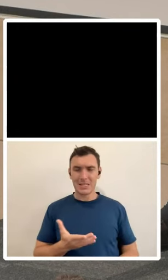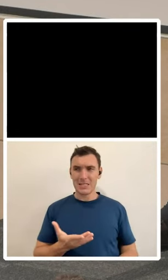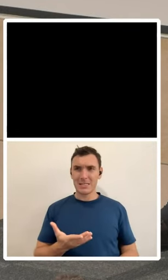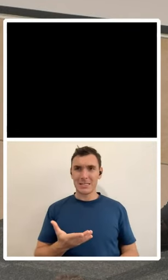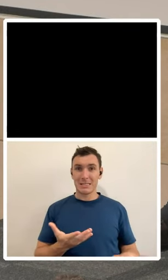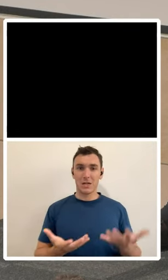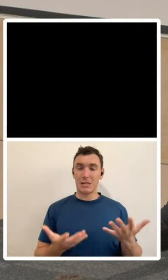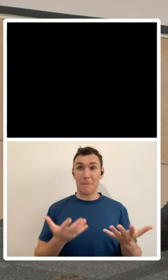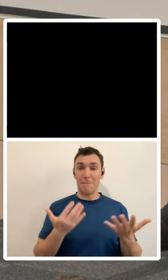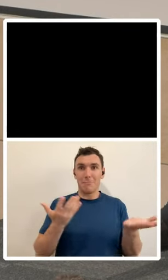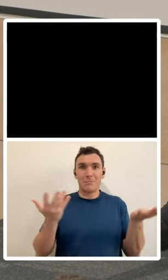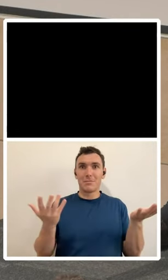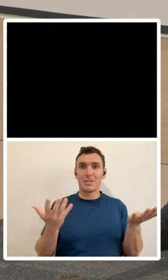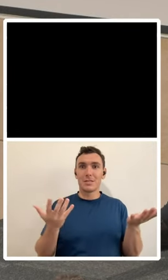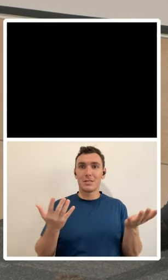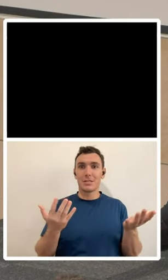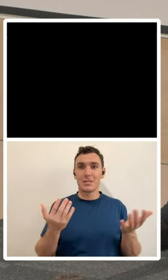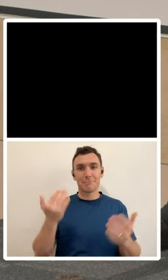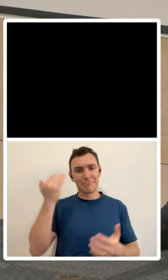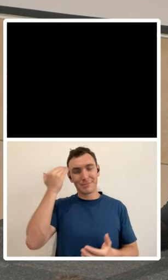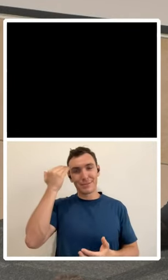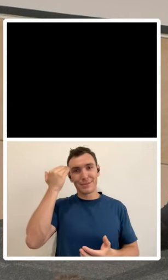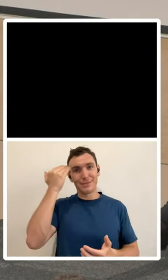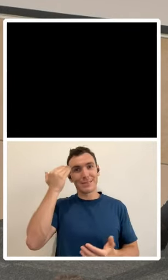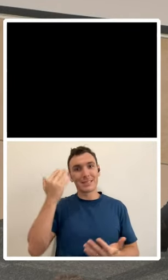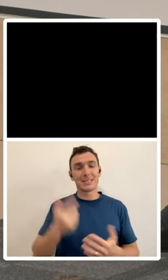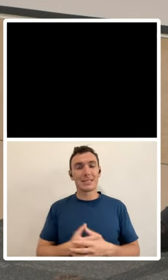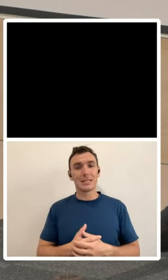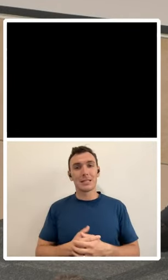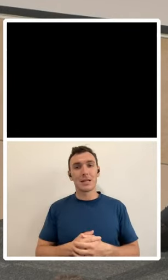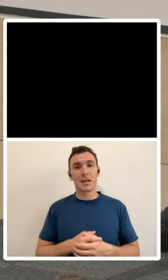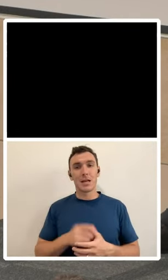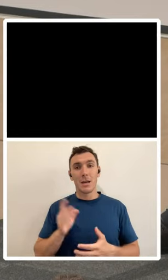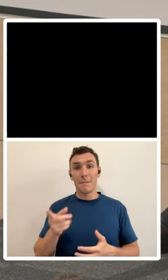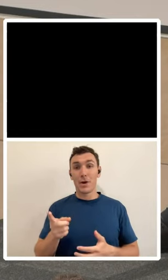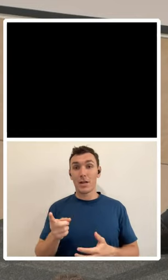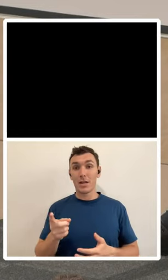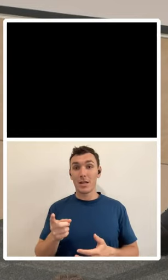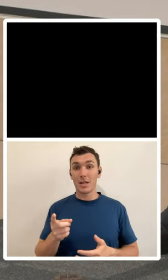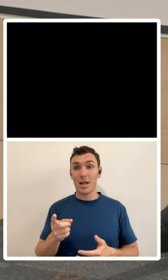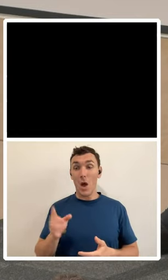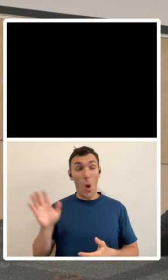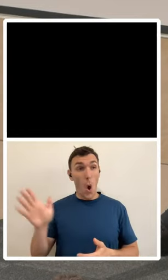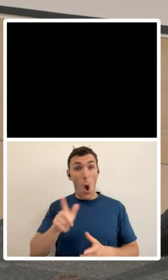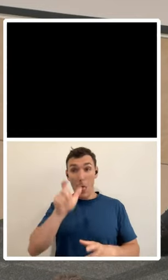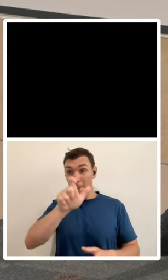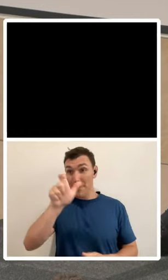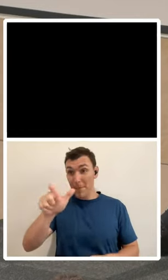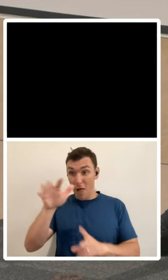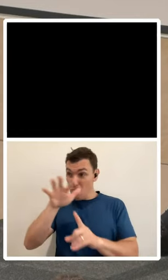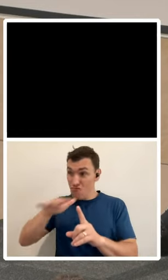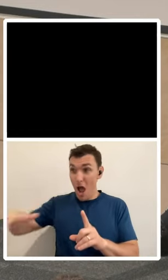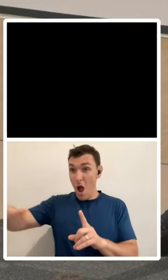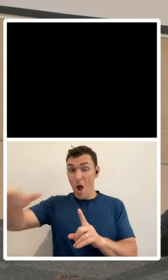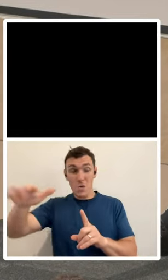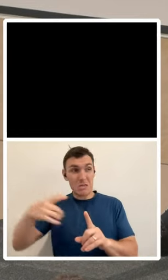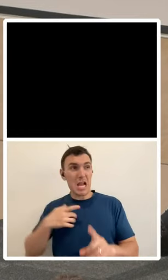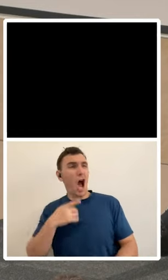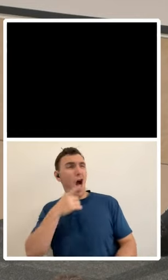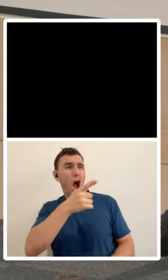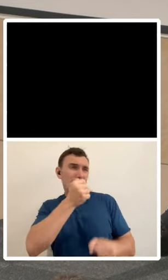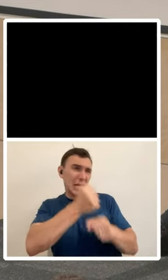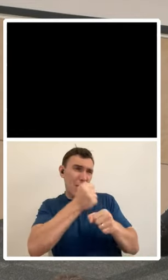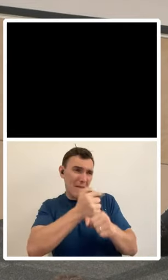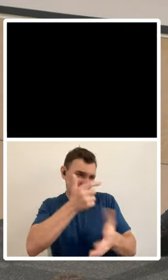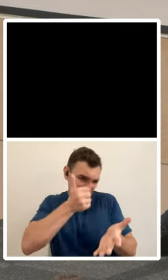Must everyone around me? Everyone was like, "That is great. Amazing. Yeah, well, you are the guy." And there's not no bell you can ring on the corner of the trading